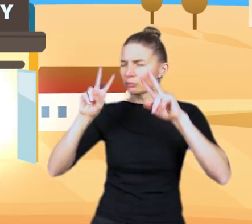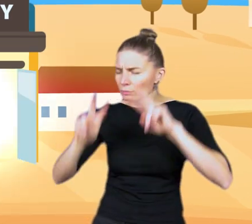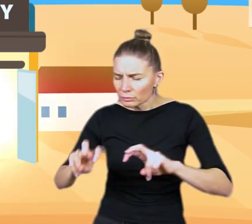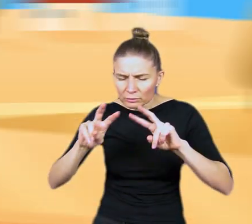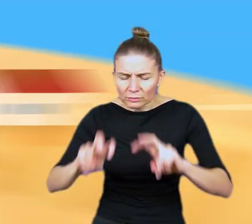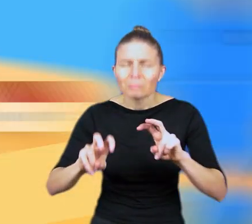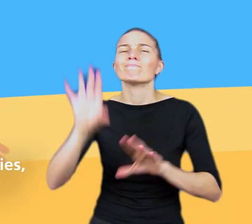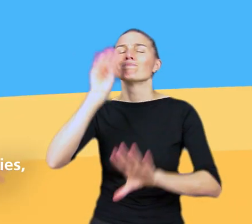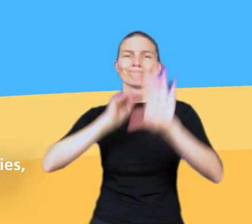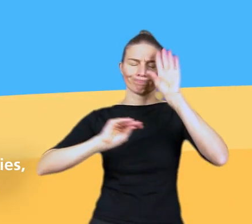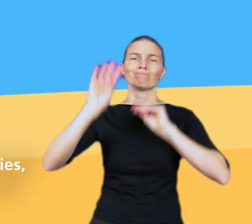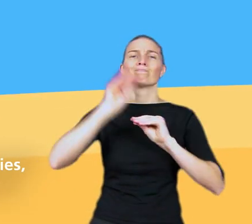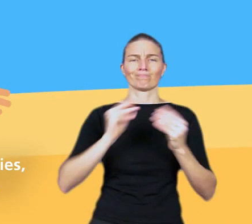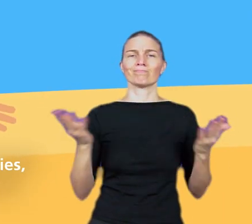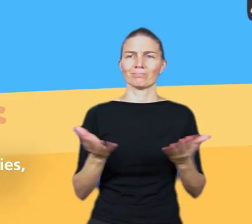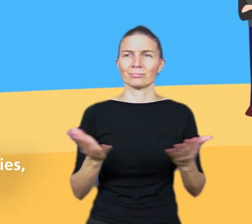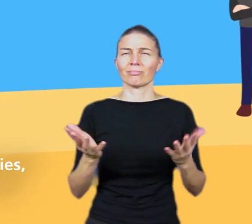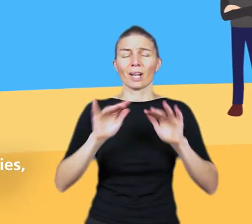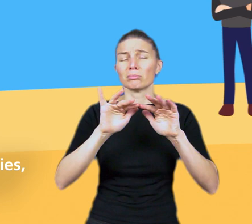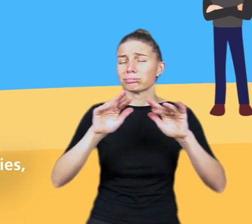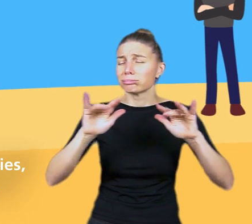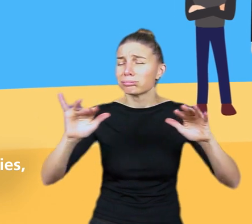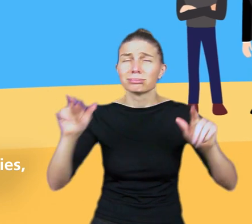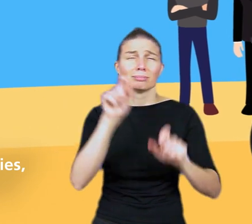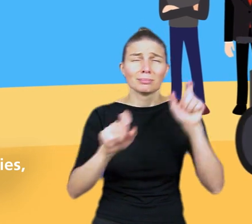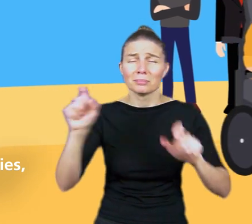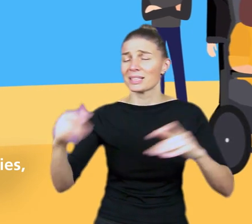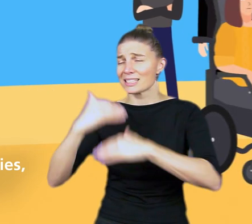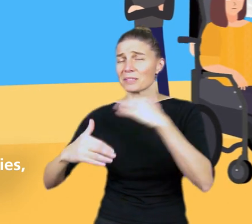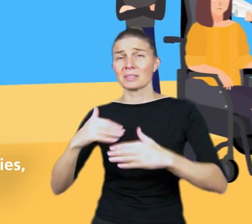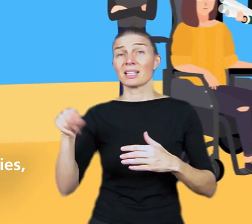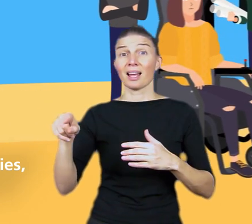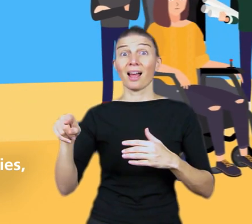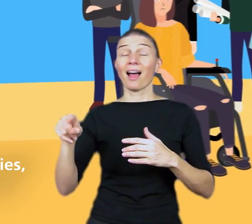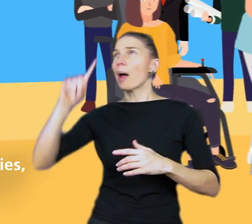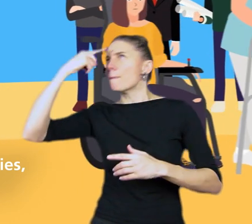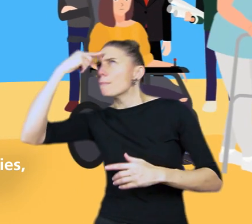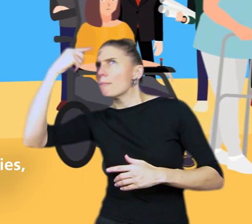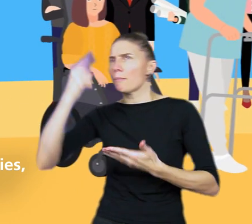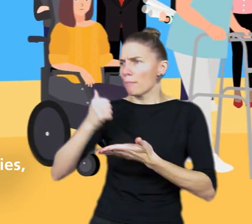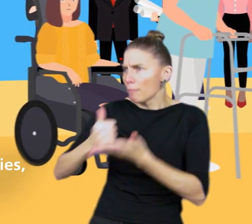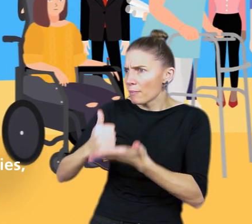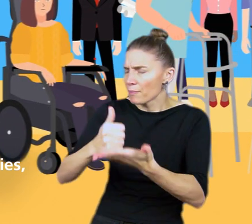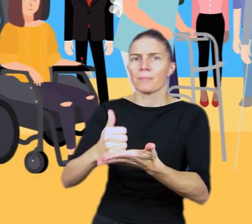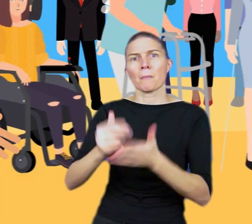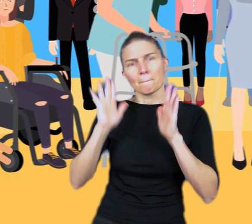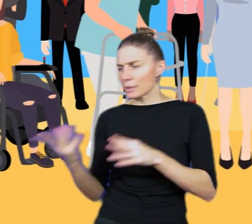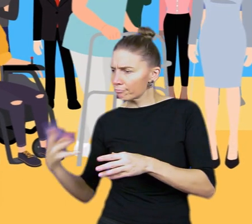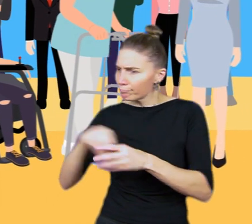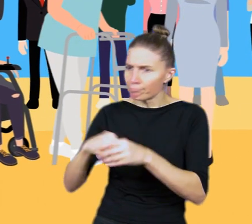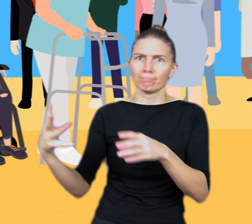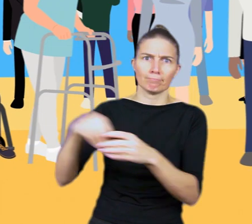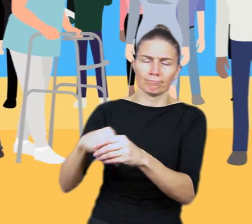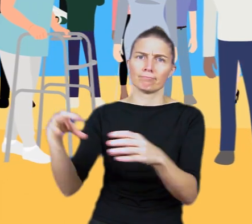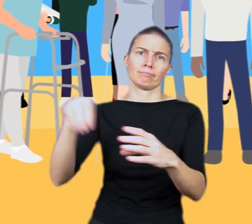vital. What we've learned is that persons with disabilities in all environments and from all walks of life must be included